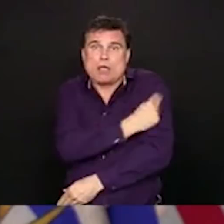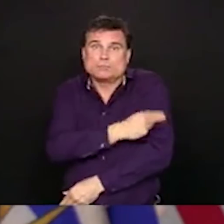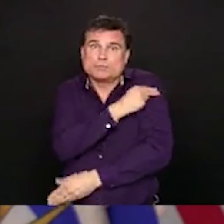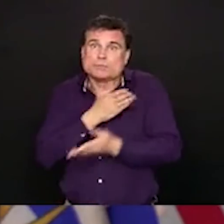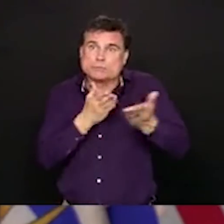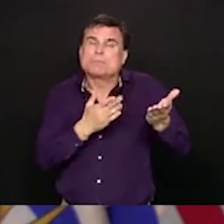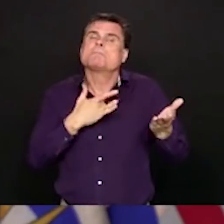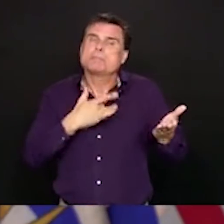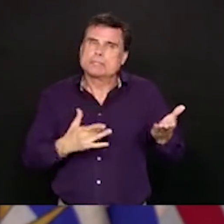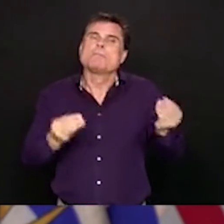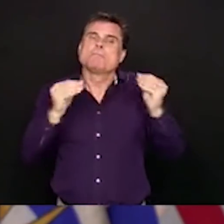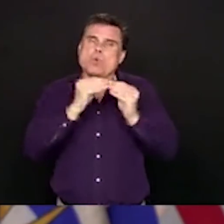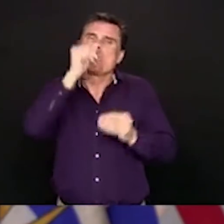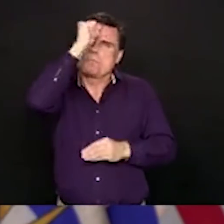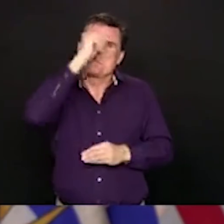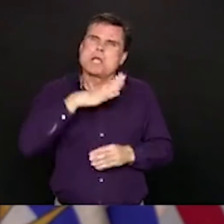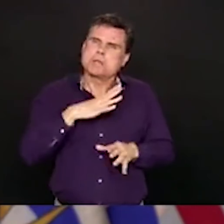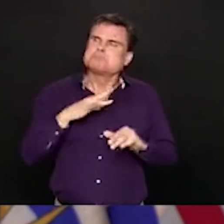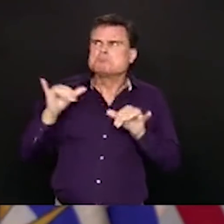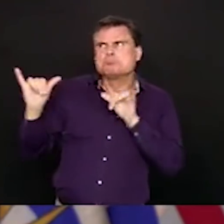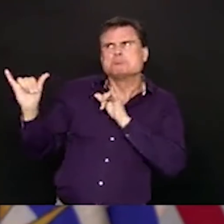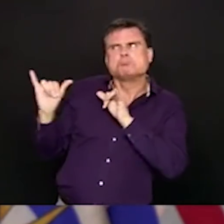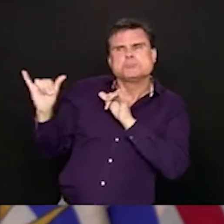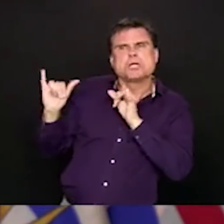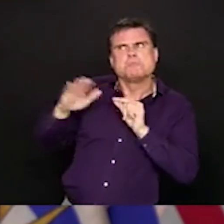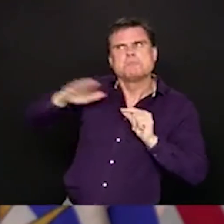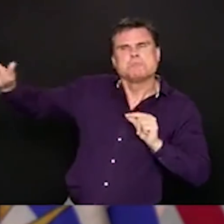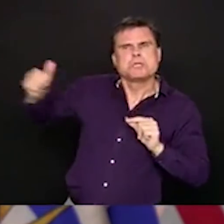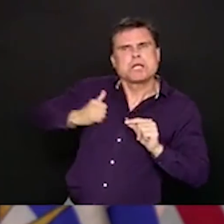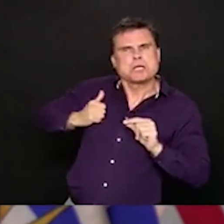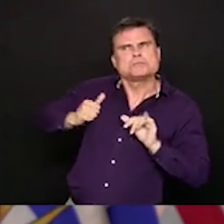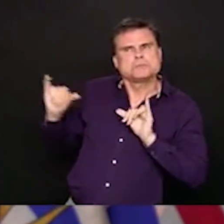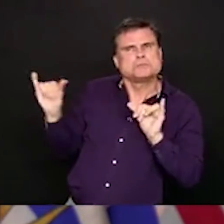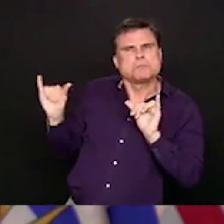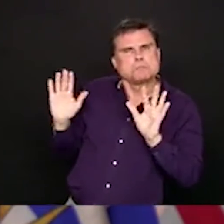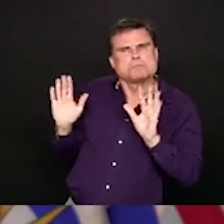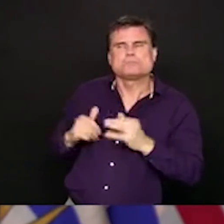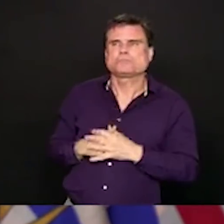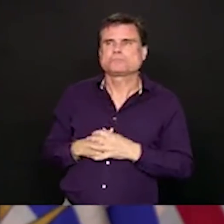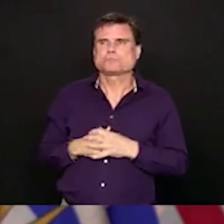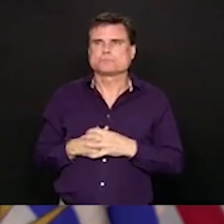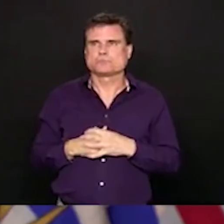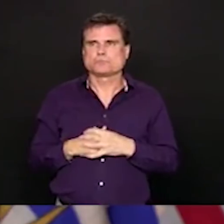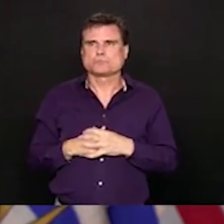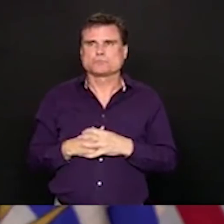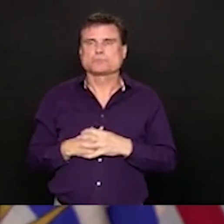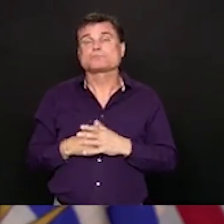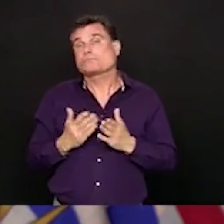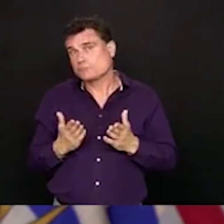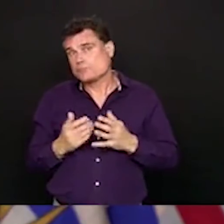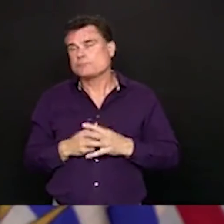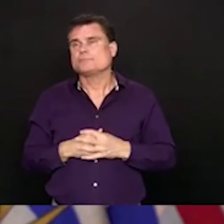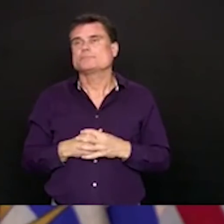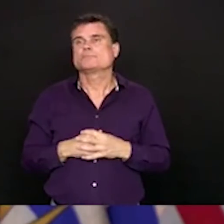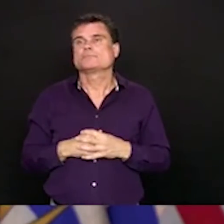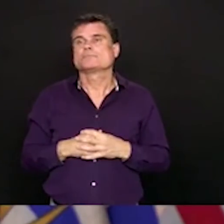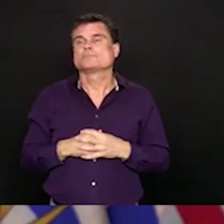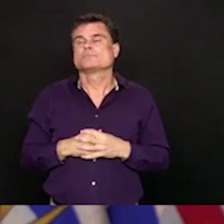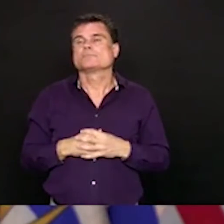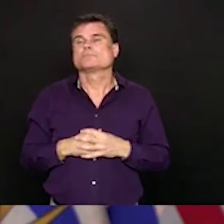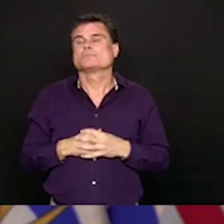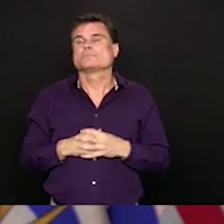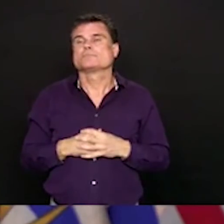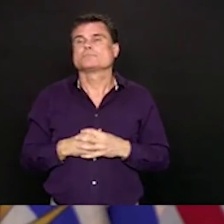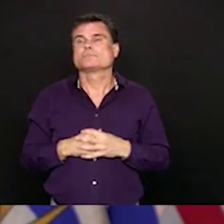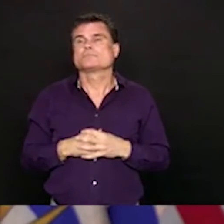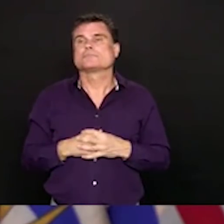age group, reflecting people who may not even get into hospital or ICU because they are infected in a long-term